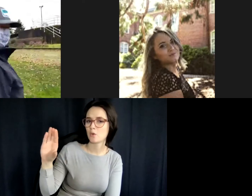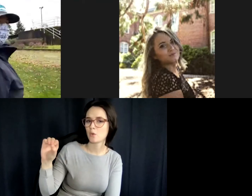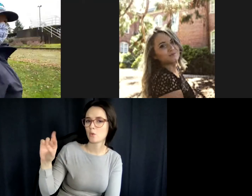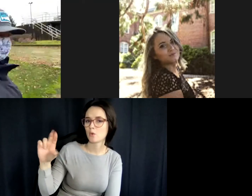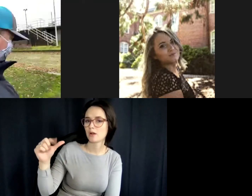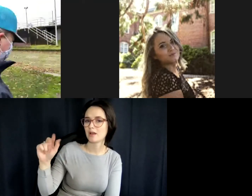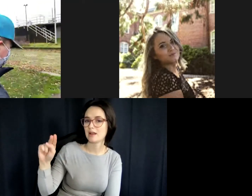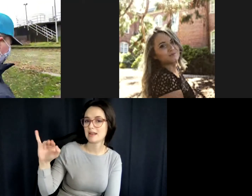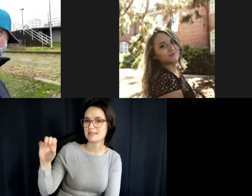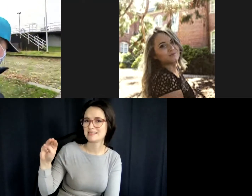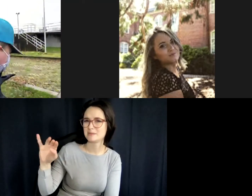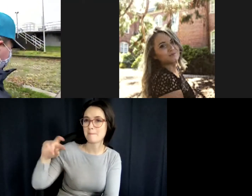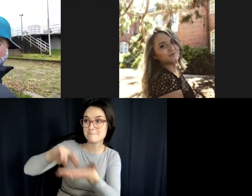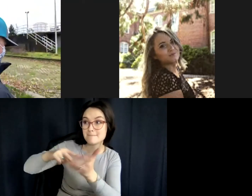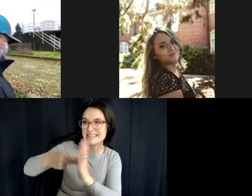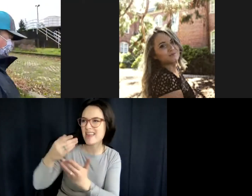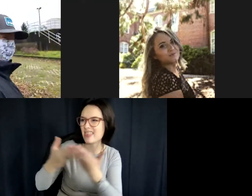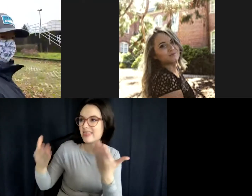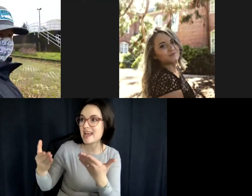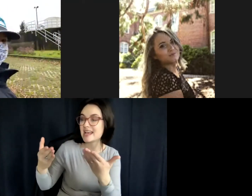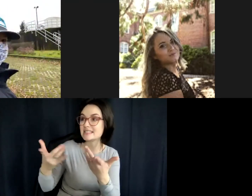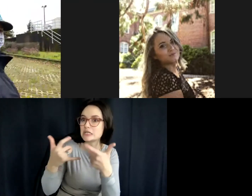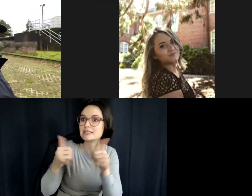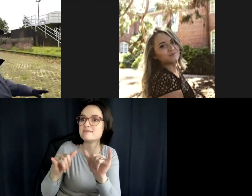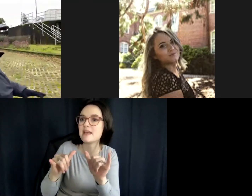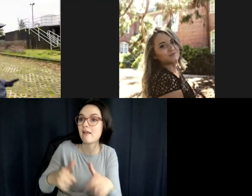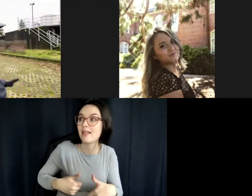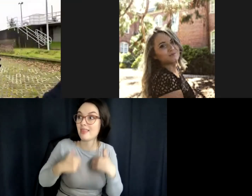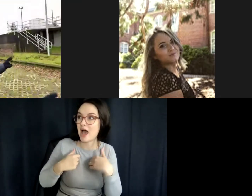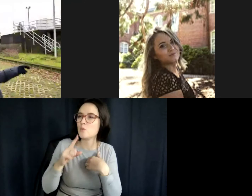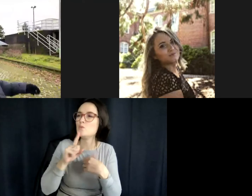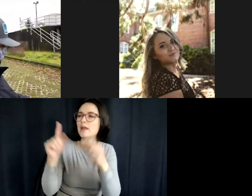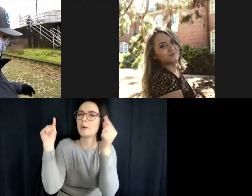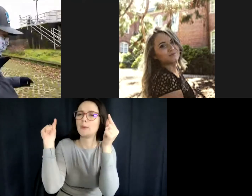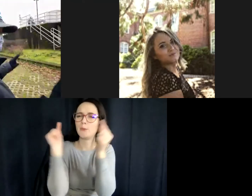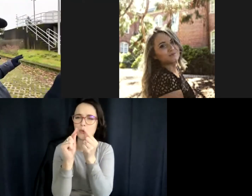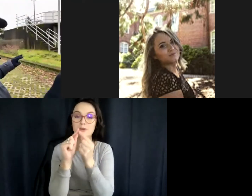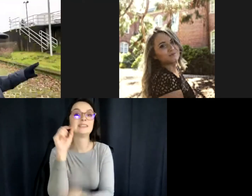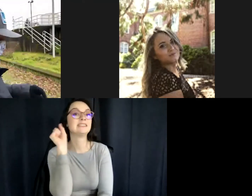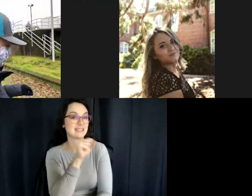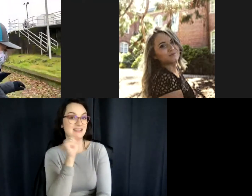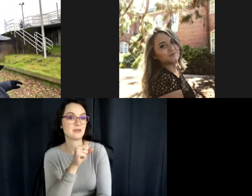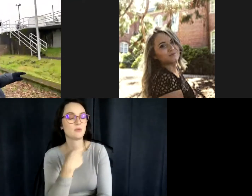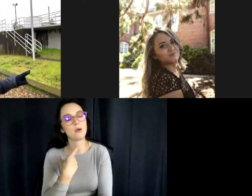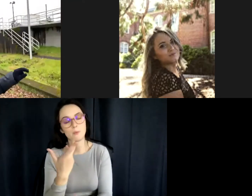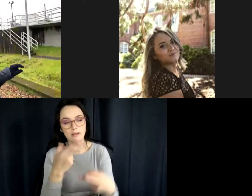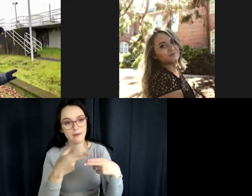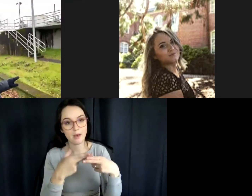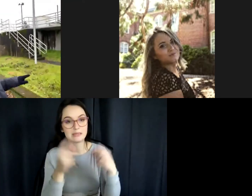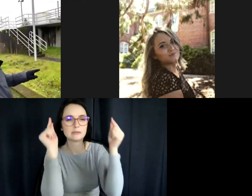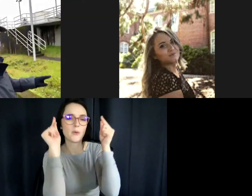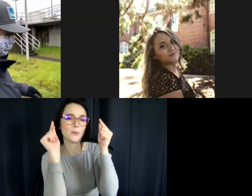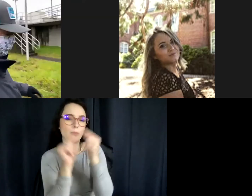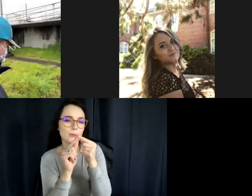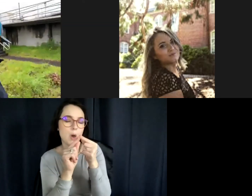A log of everything that goes on. Uh-huh. So anyway, yeah. Okay, cool. Thank you. Yeah, you're welcome. And the operators do an